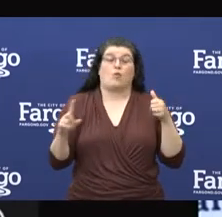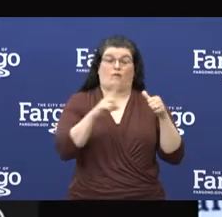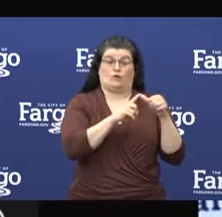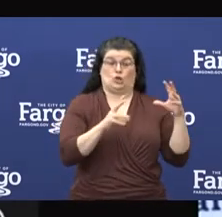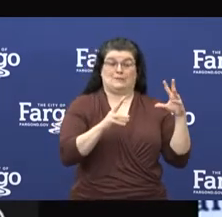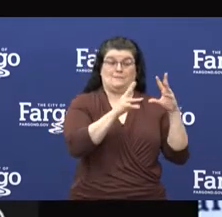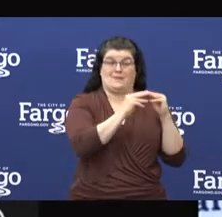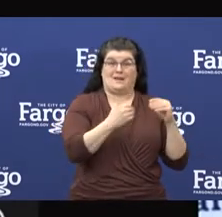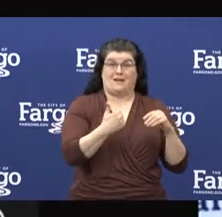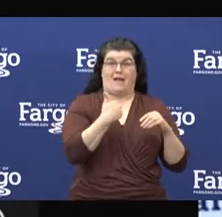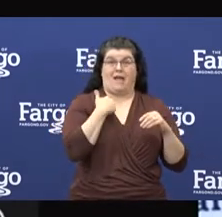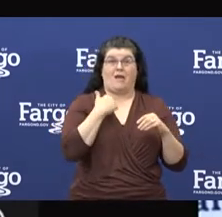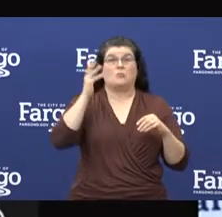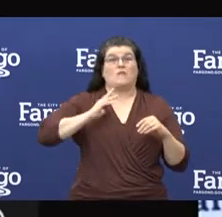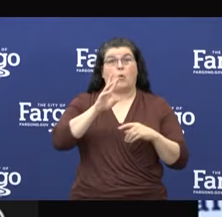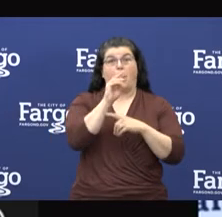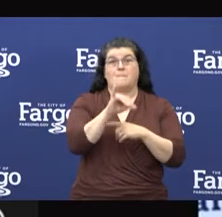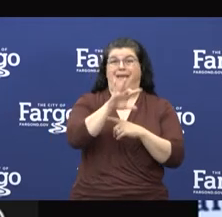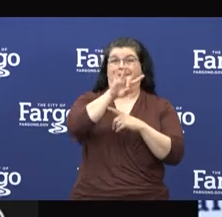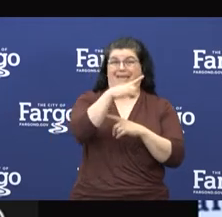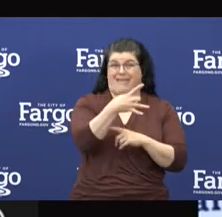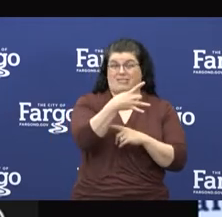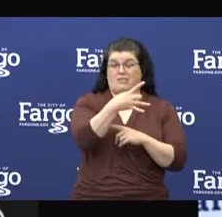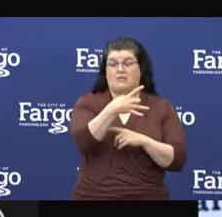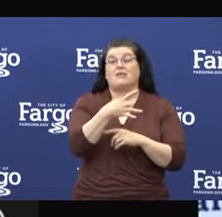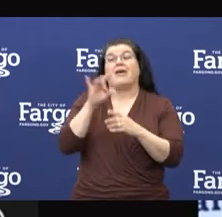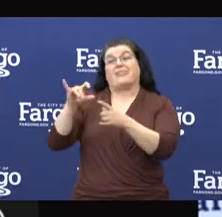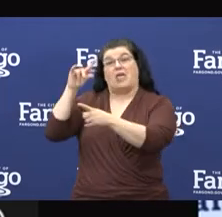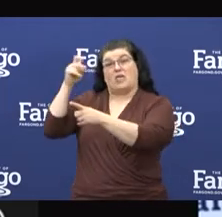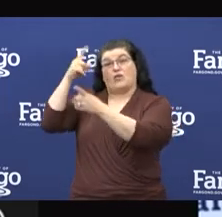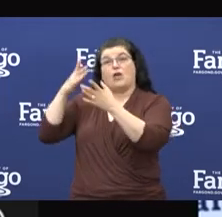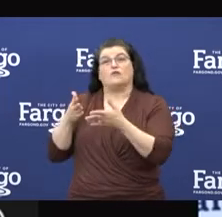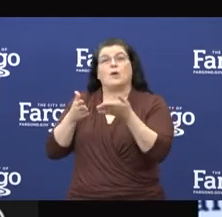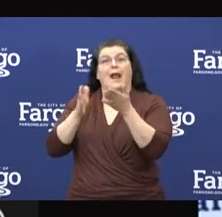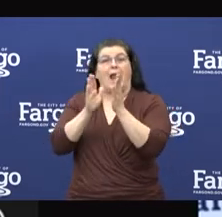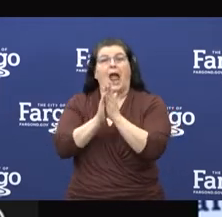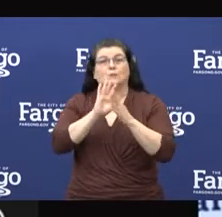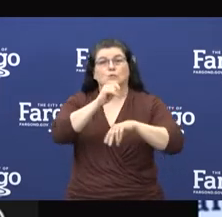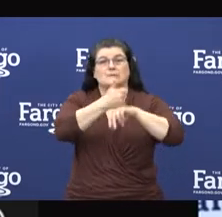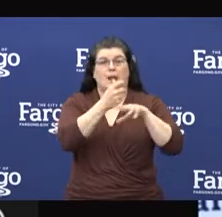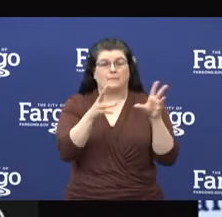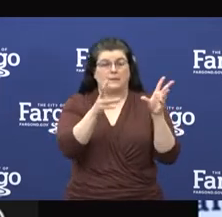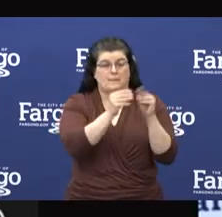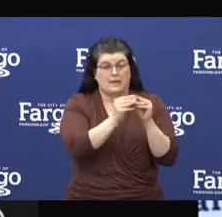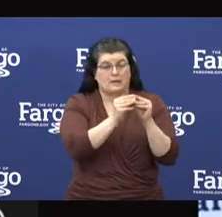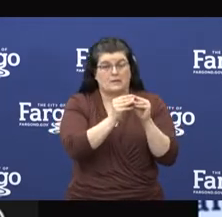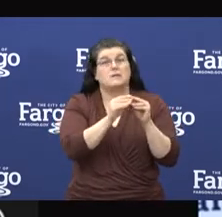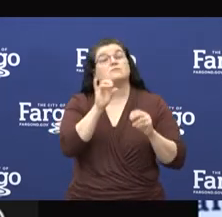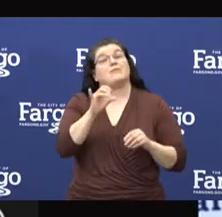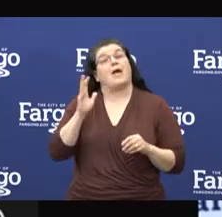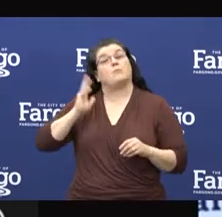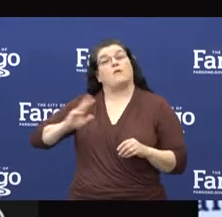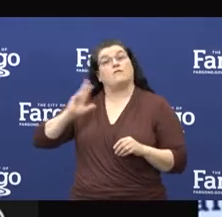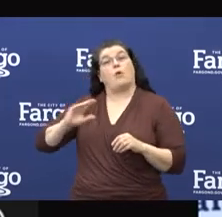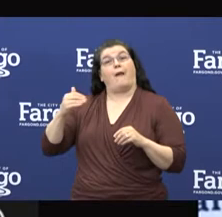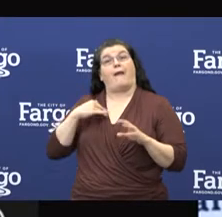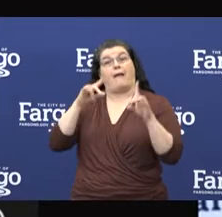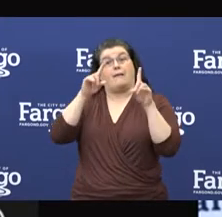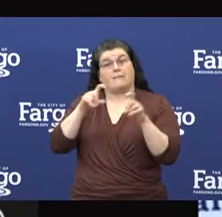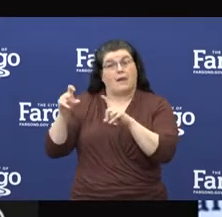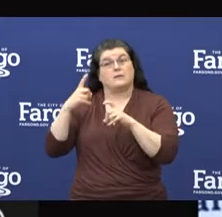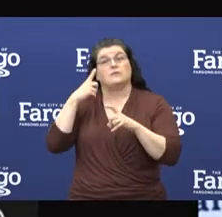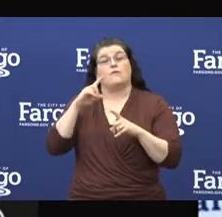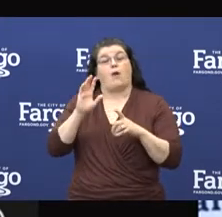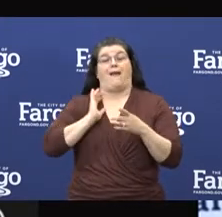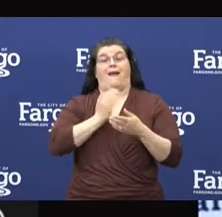of the task force was May 8th, a few days after the governor requested. Previously, there was an existing testing matrix for Cass